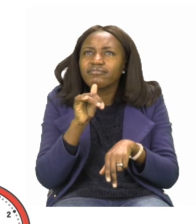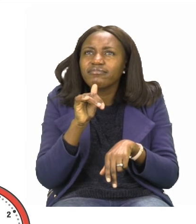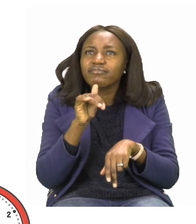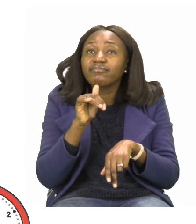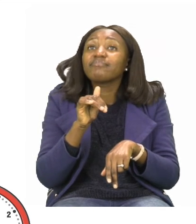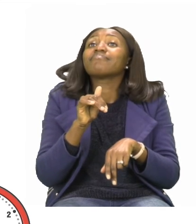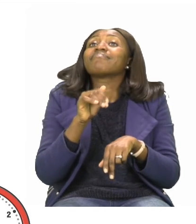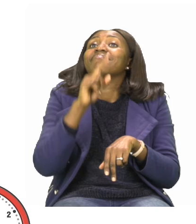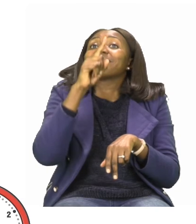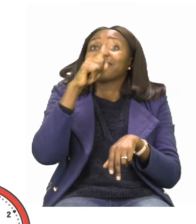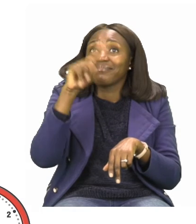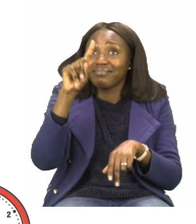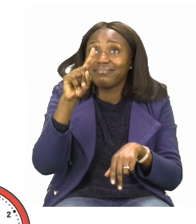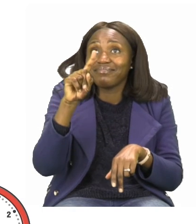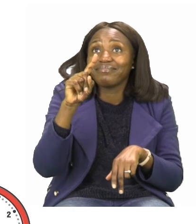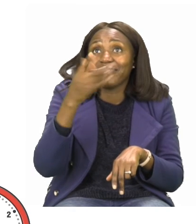If you said